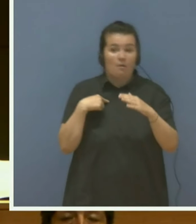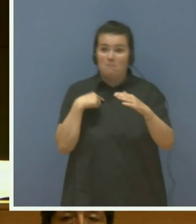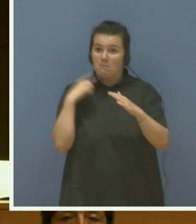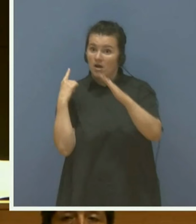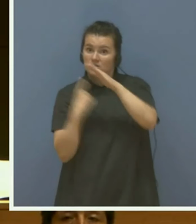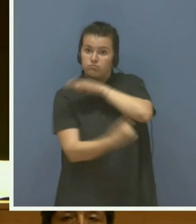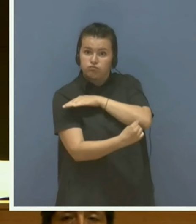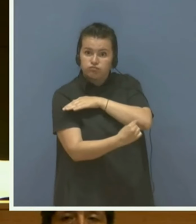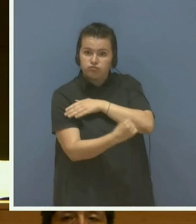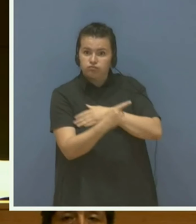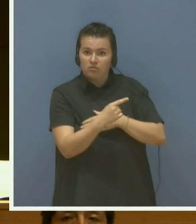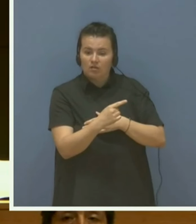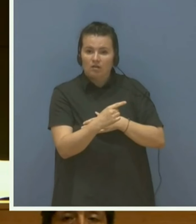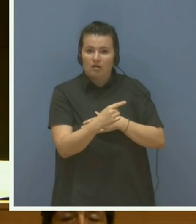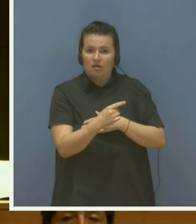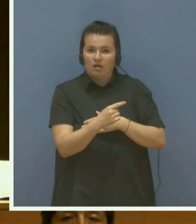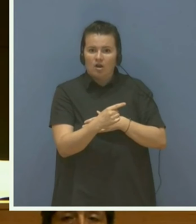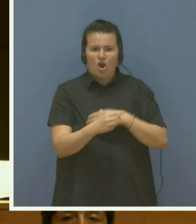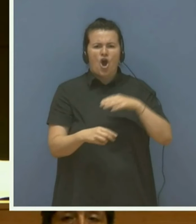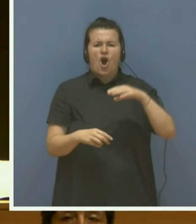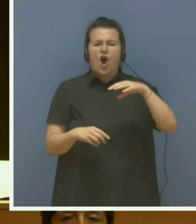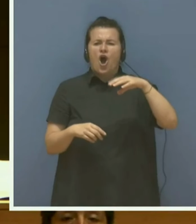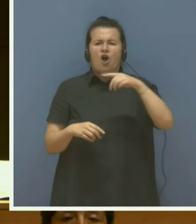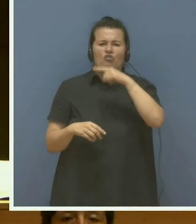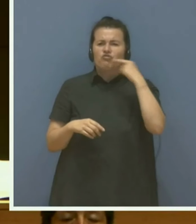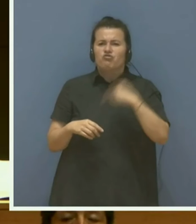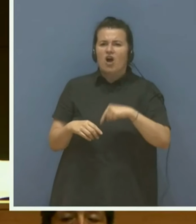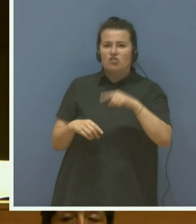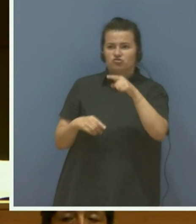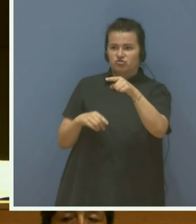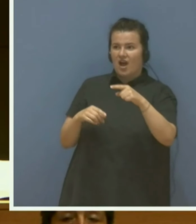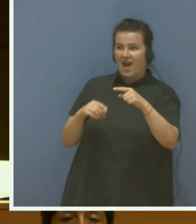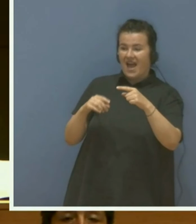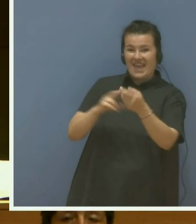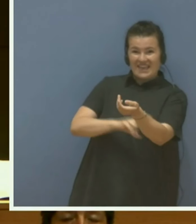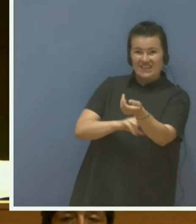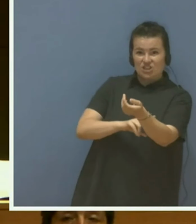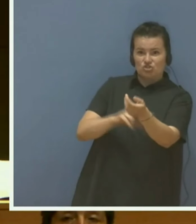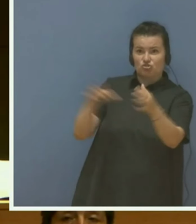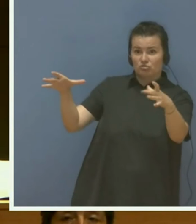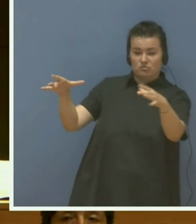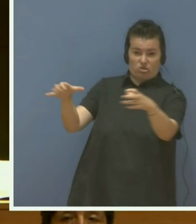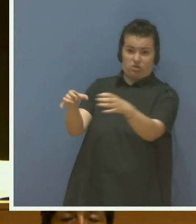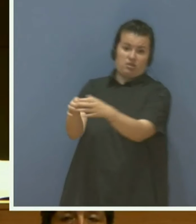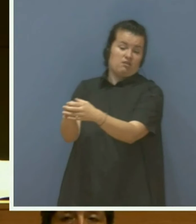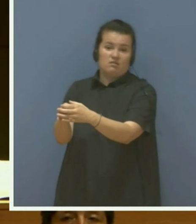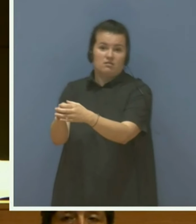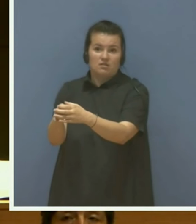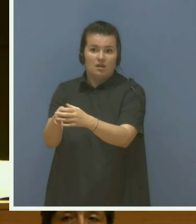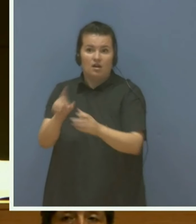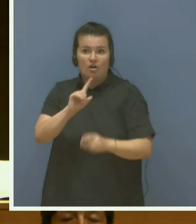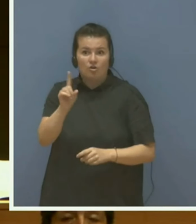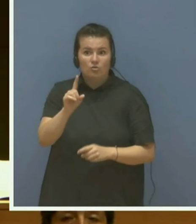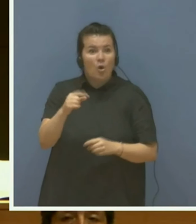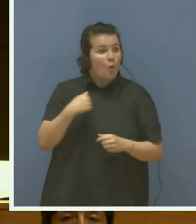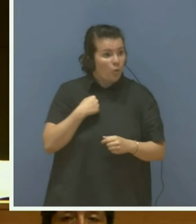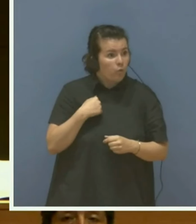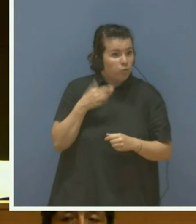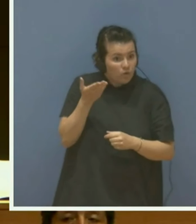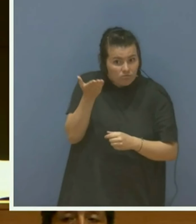not become less Indigenous. We also have not become less vocal about the rights of Indigenous